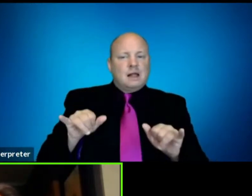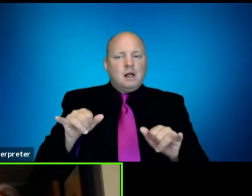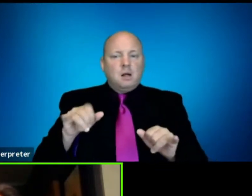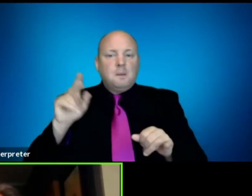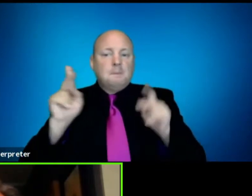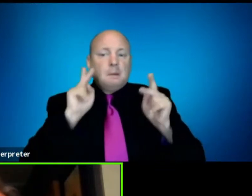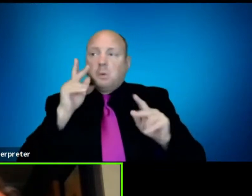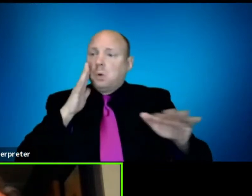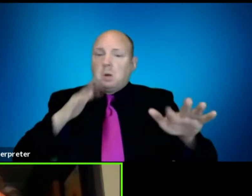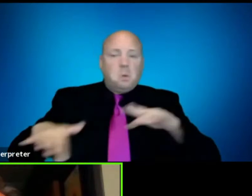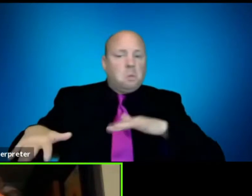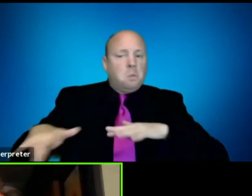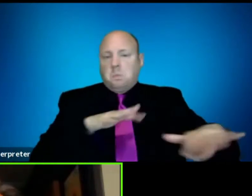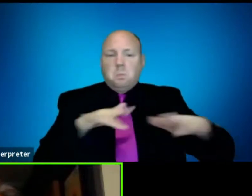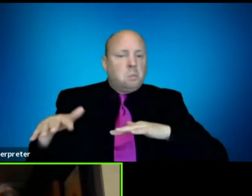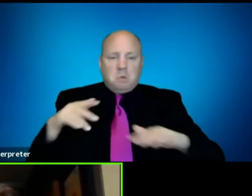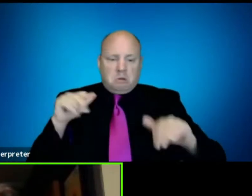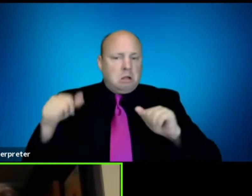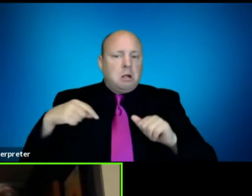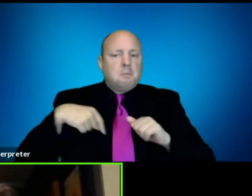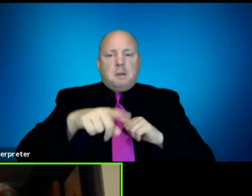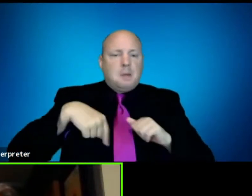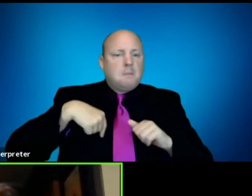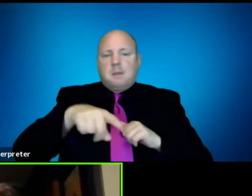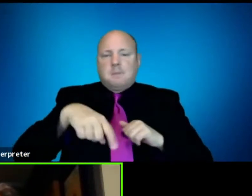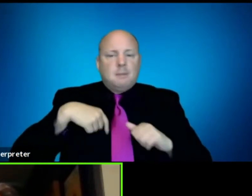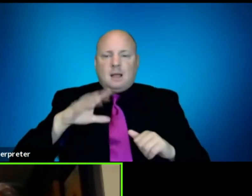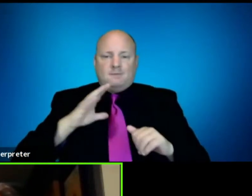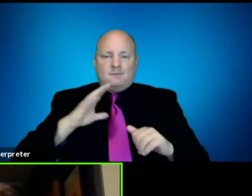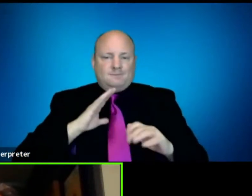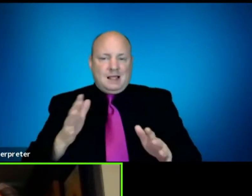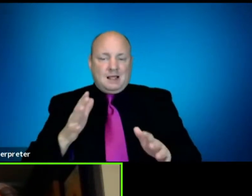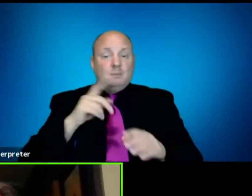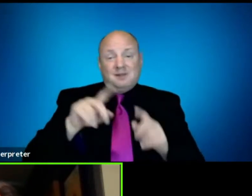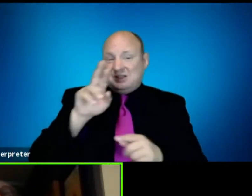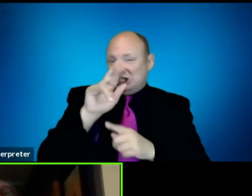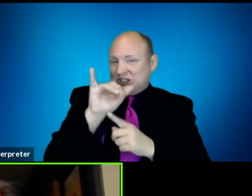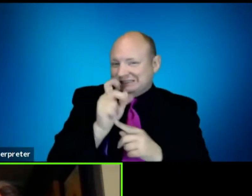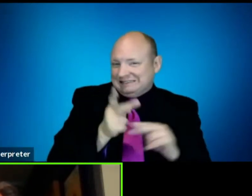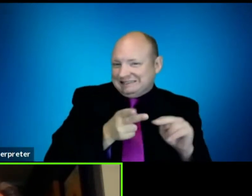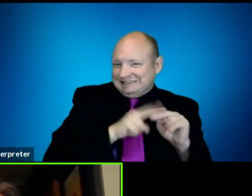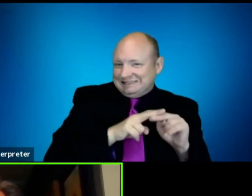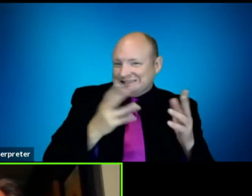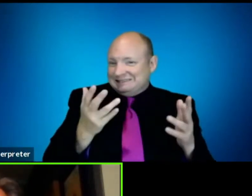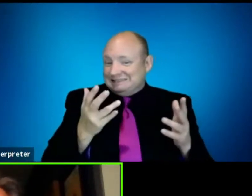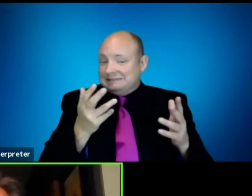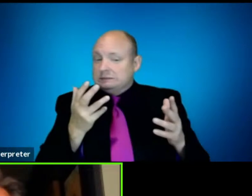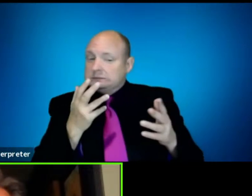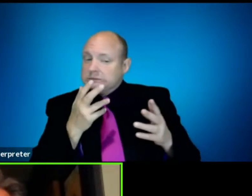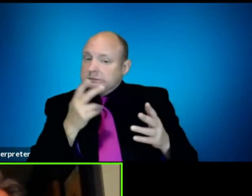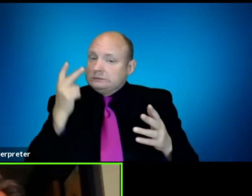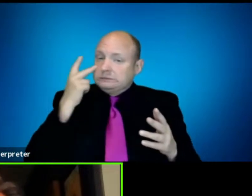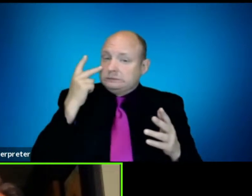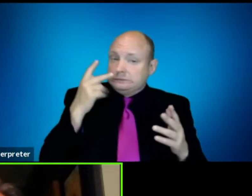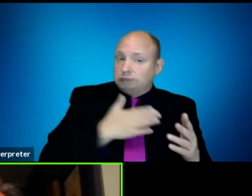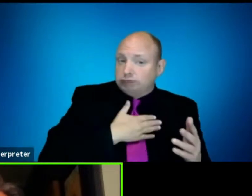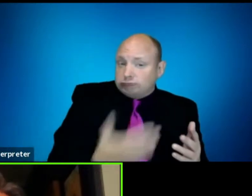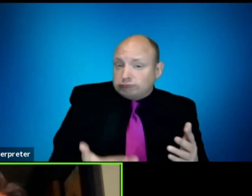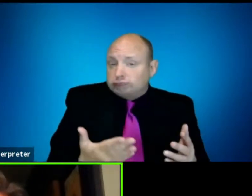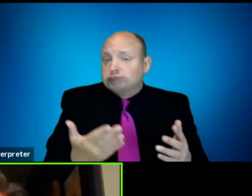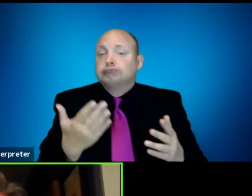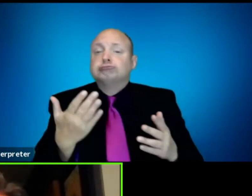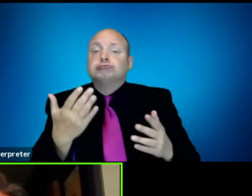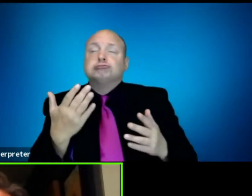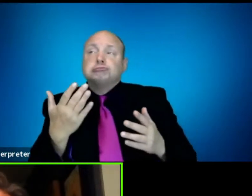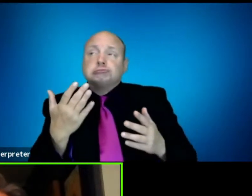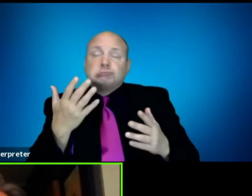in the community, the risk that they take that may expose them to COVID could show up in schools and could show up in